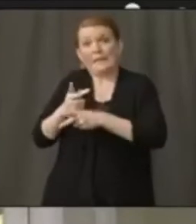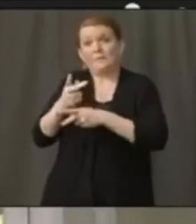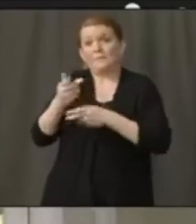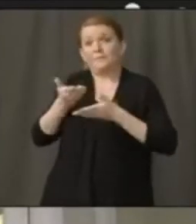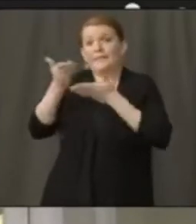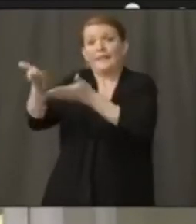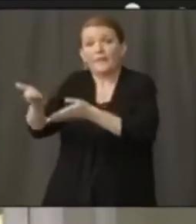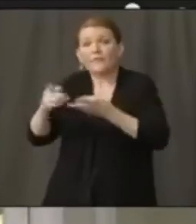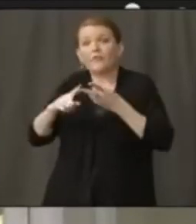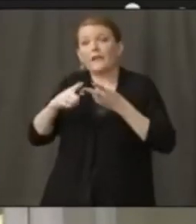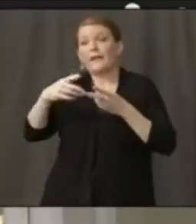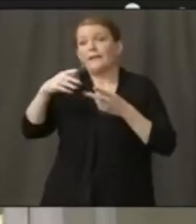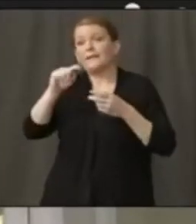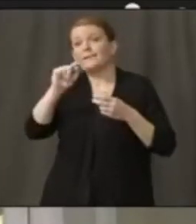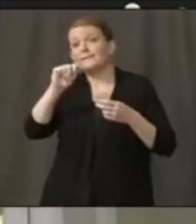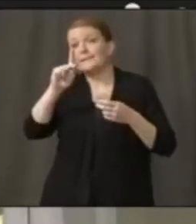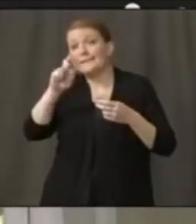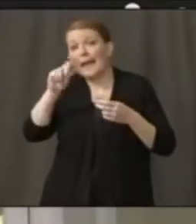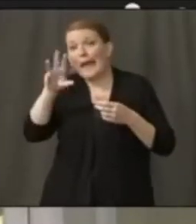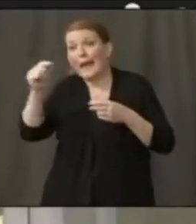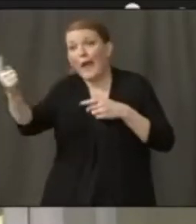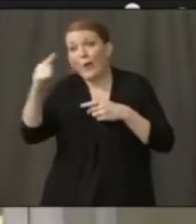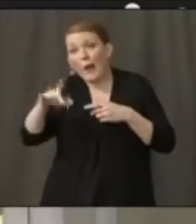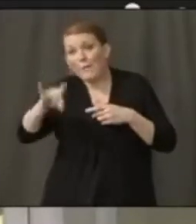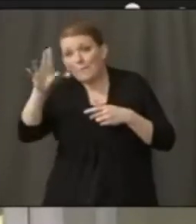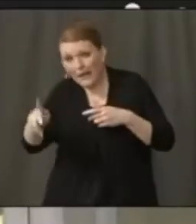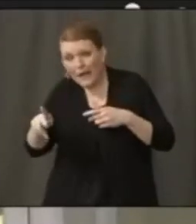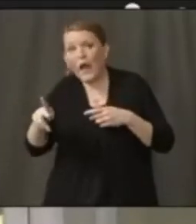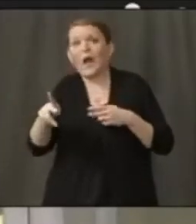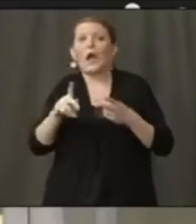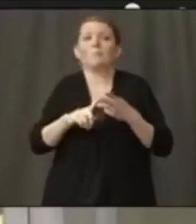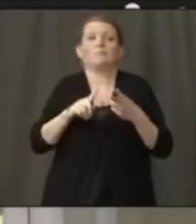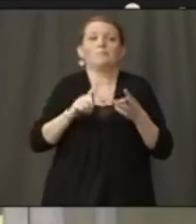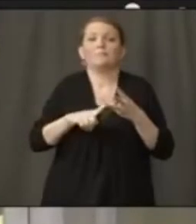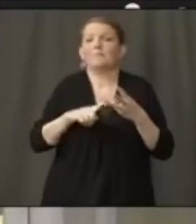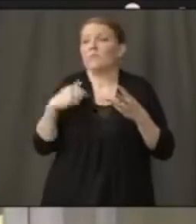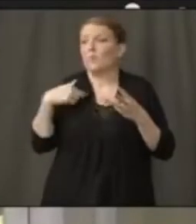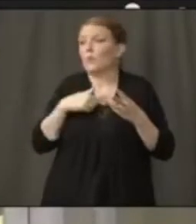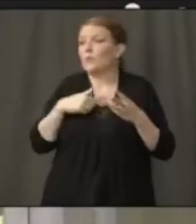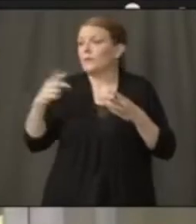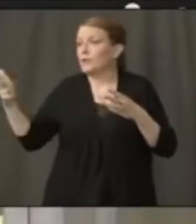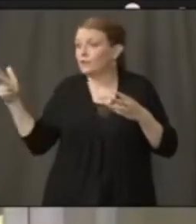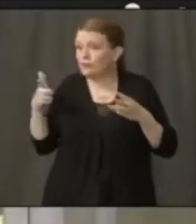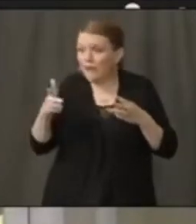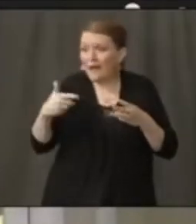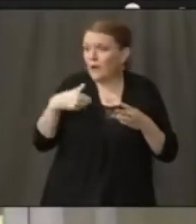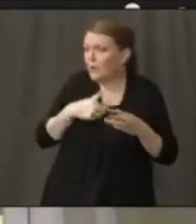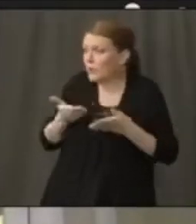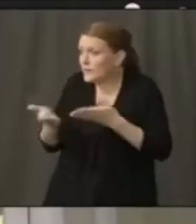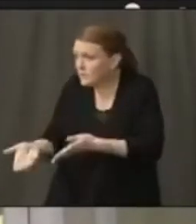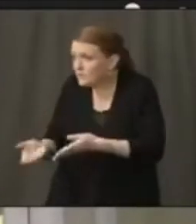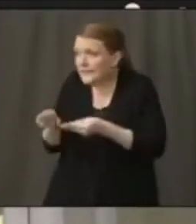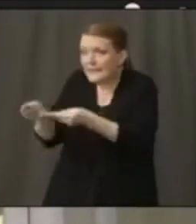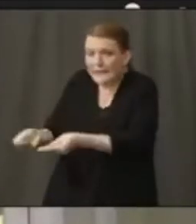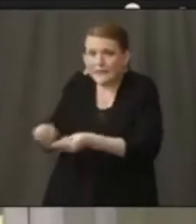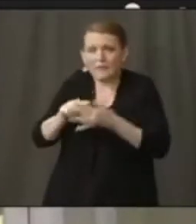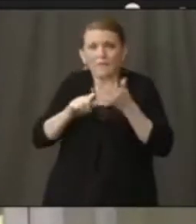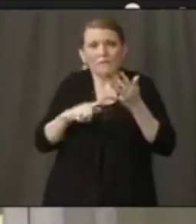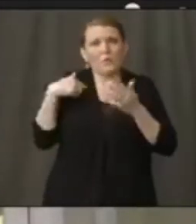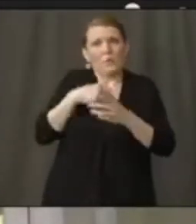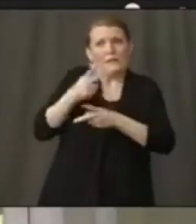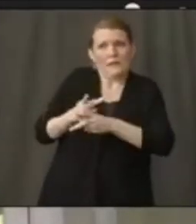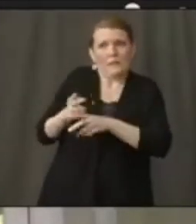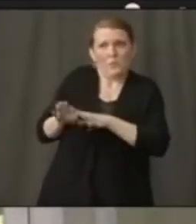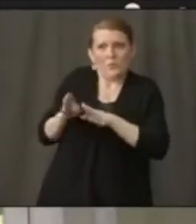great customers. We started to offer curbside and delivery service to enhance our customer base, and the move to